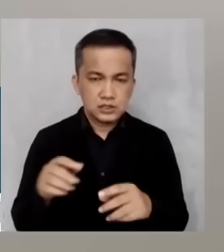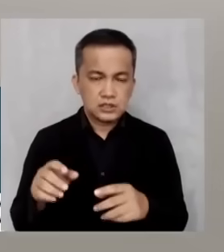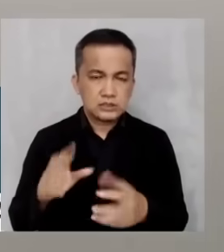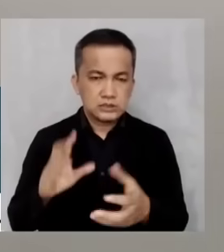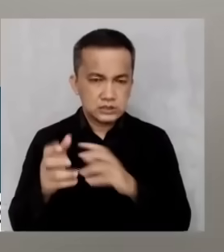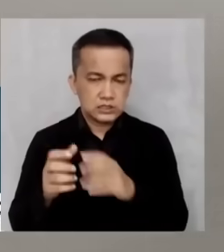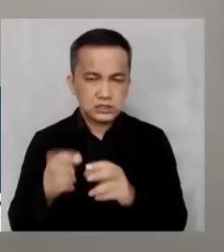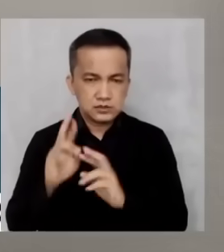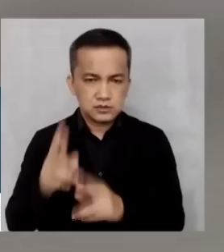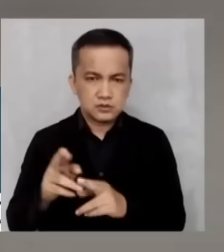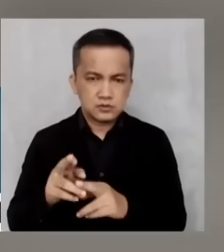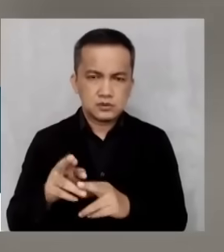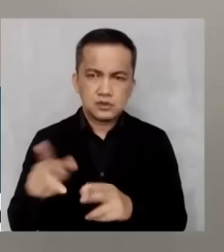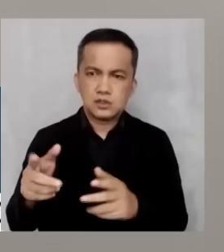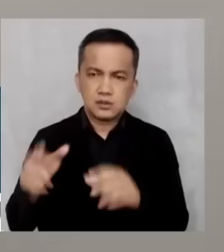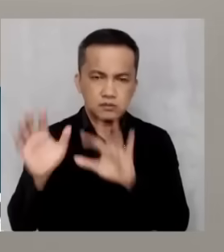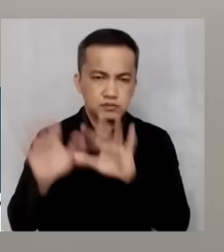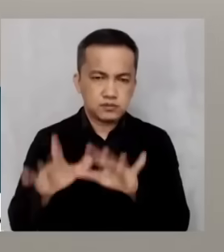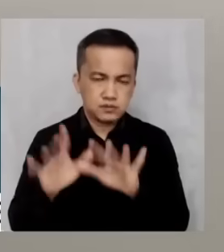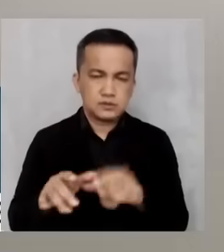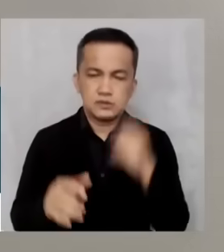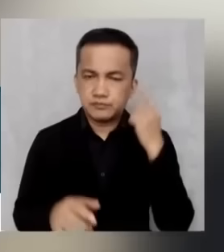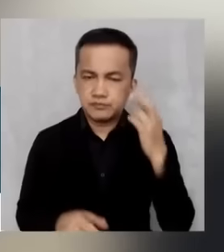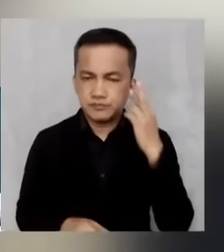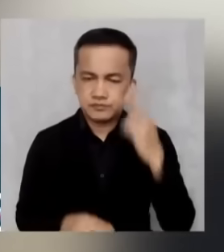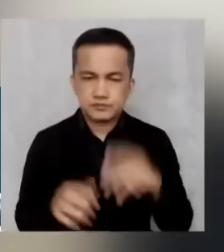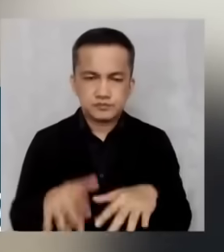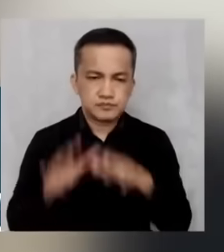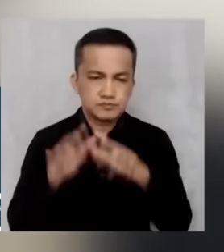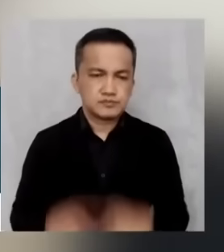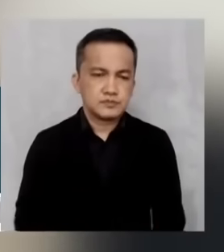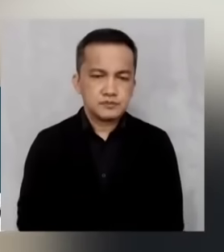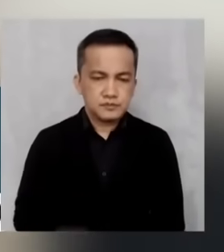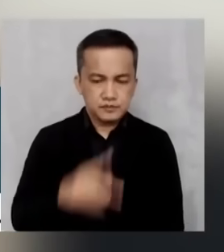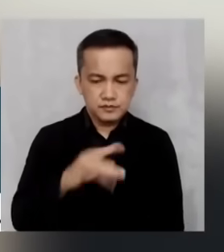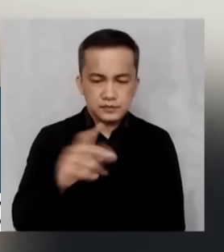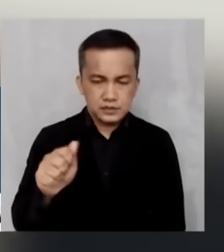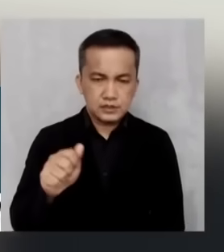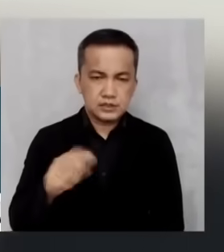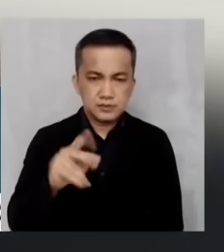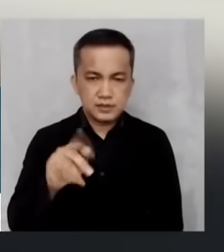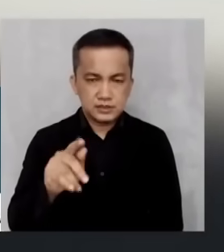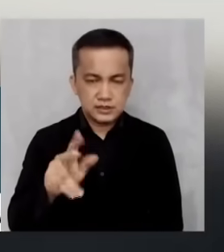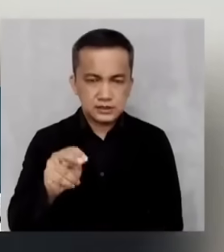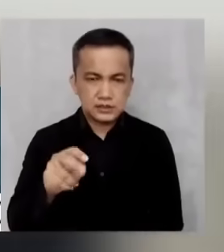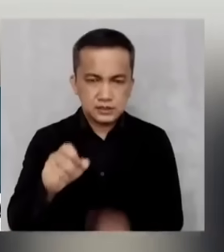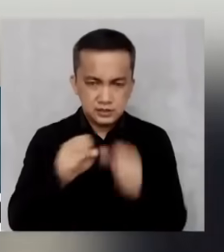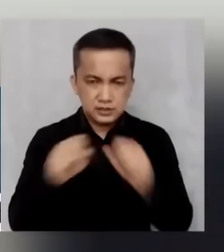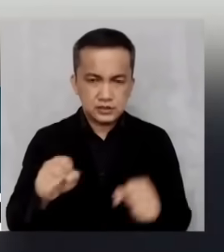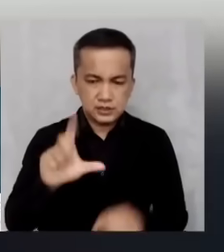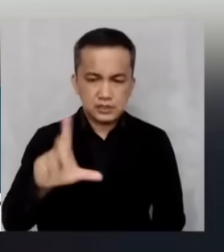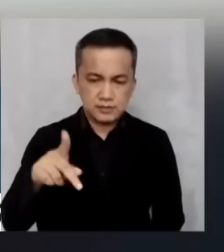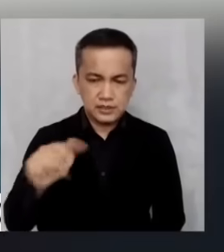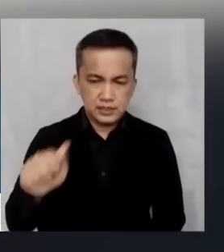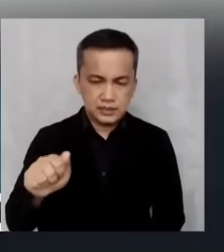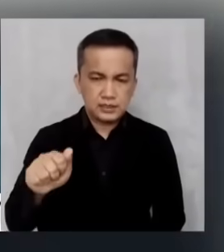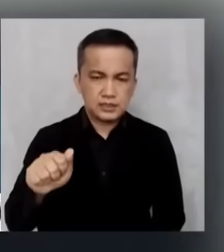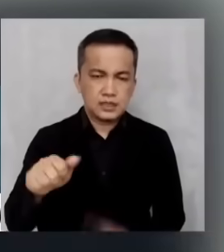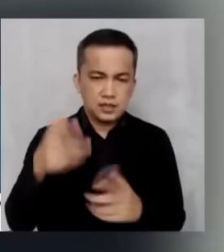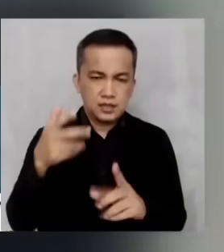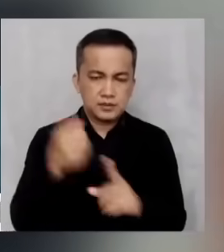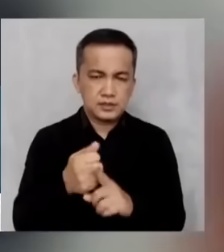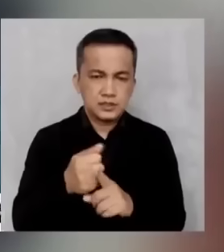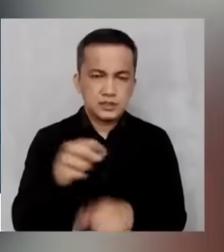to be rain-triggered. State Weather Bureau Pag-asa and its Mactan Station said that the low-pressure area is affecting the southwest